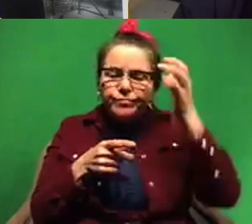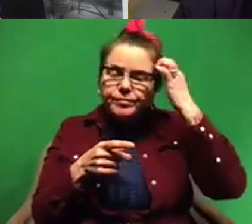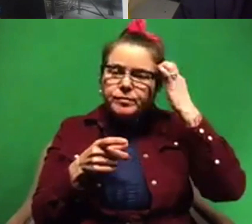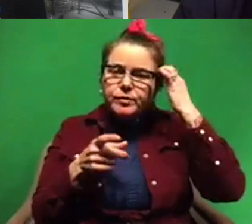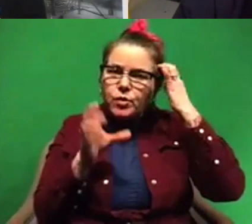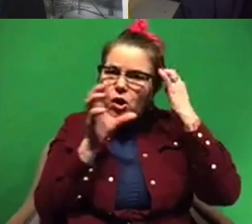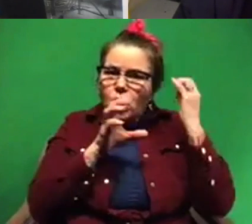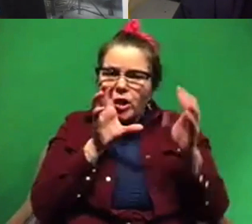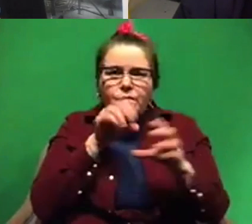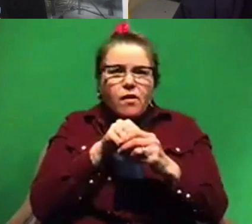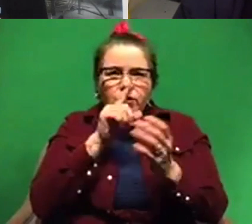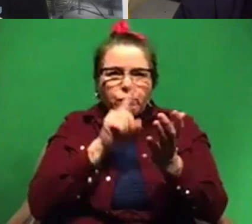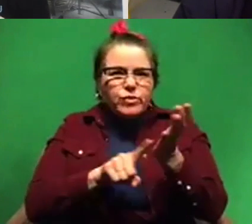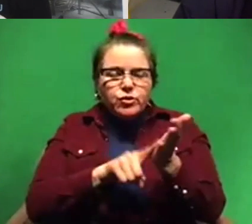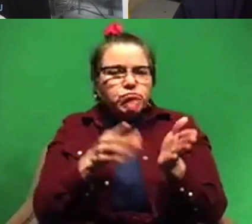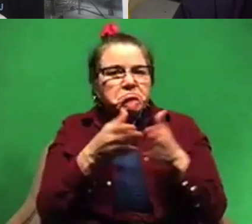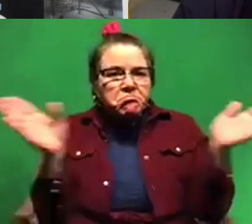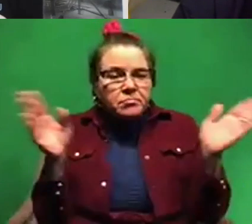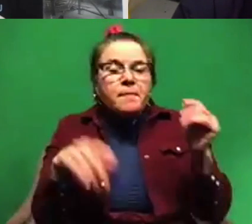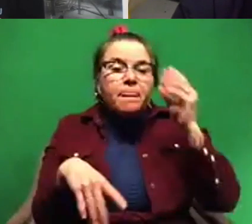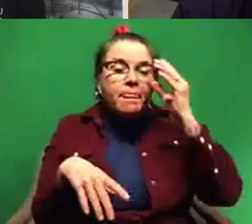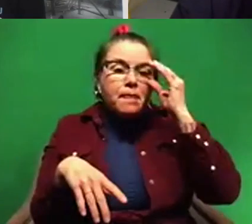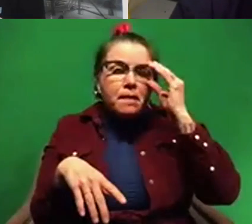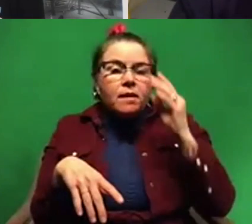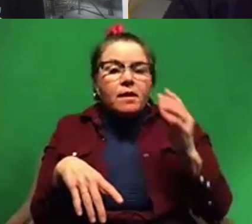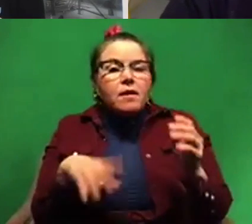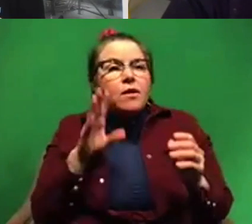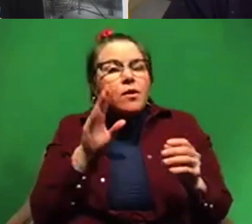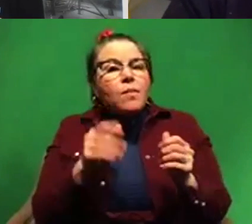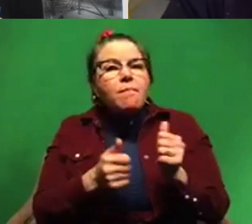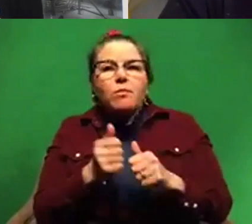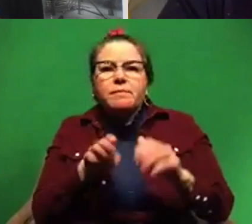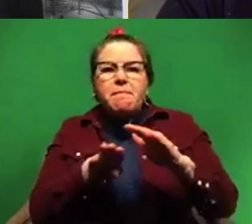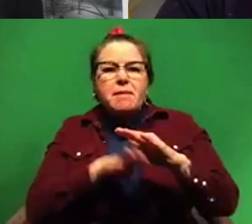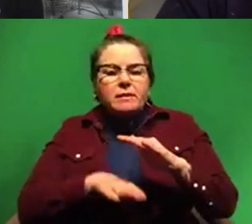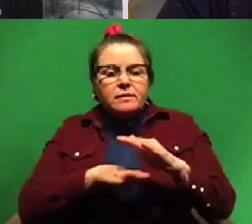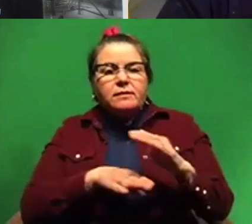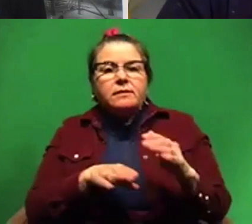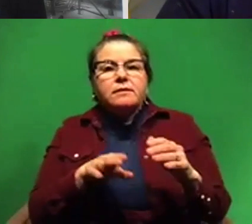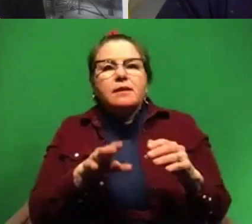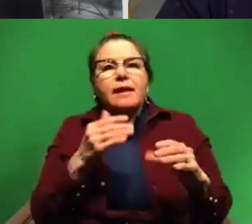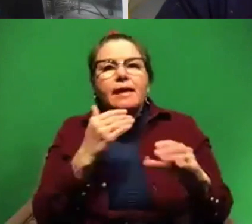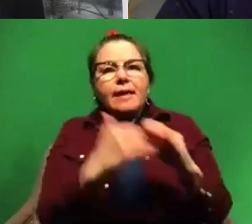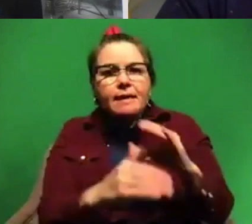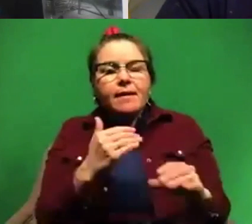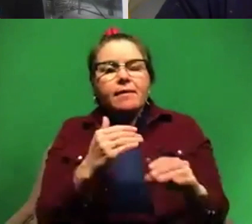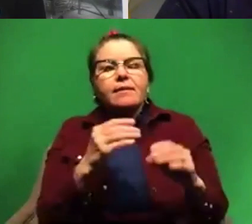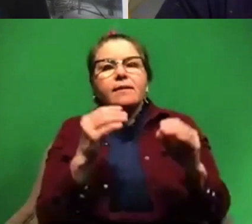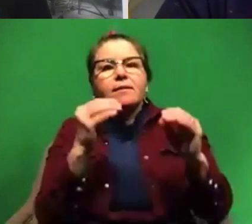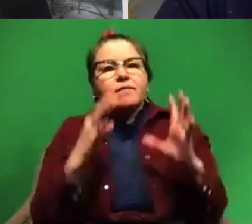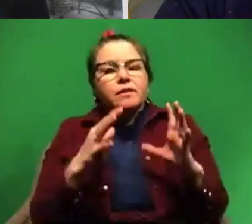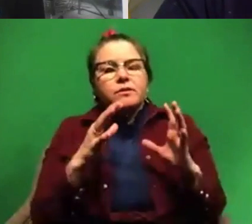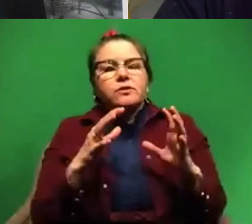into research in general. So, you know, the most basic things like emailing the professors and the